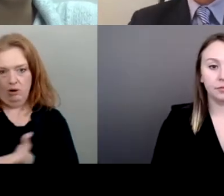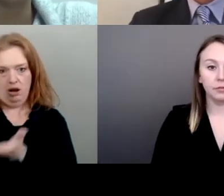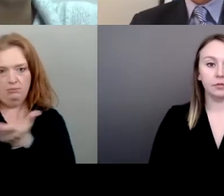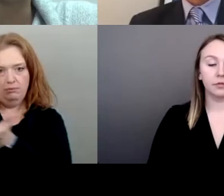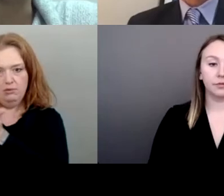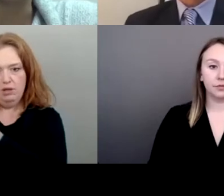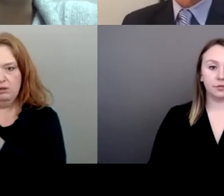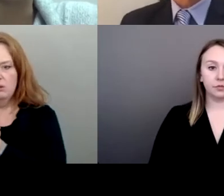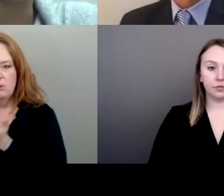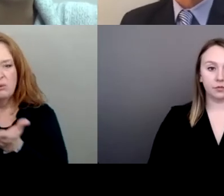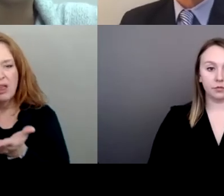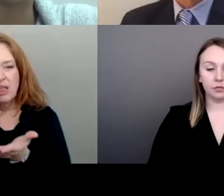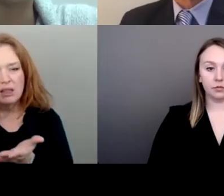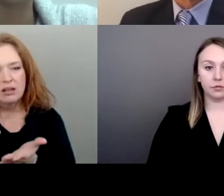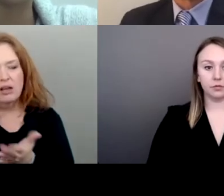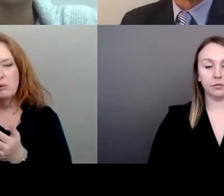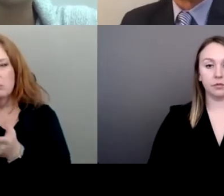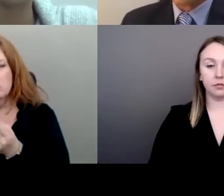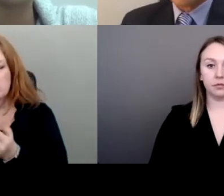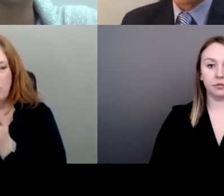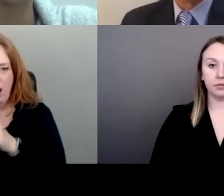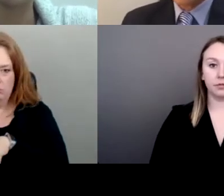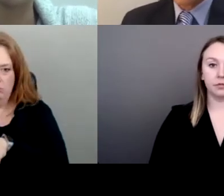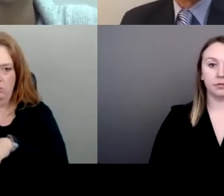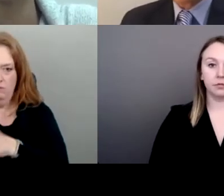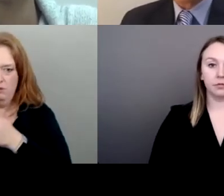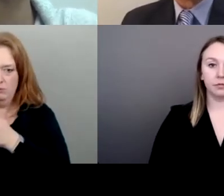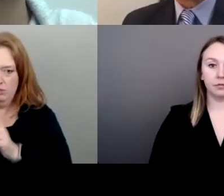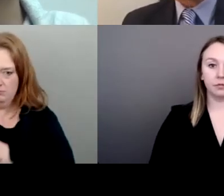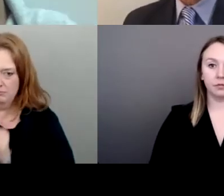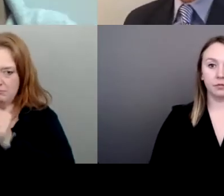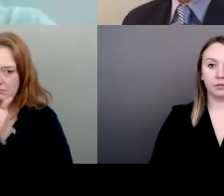we need to improve that relationship?